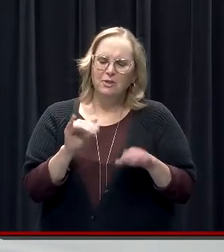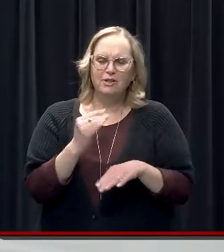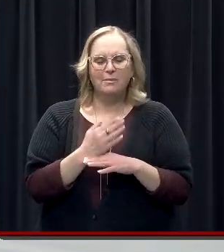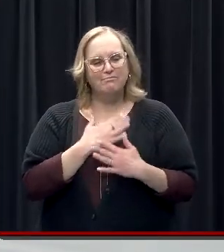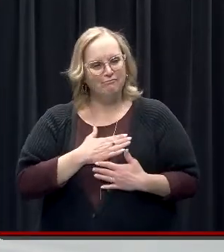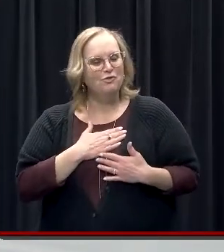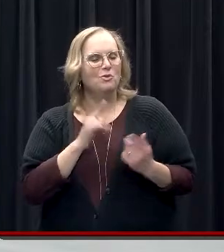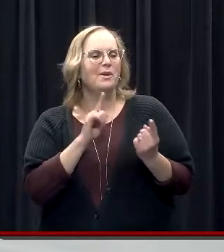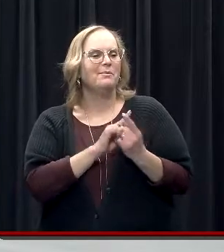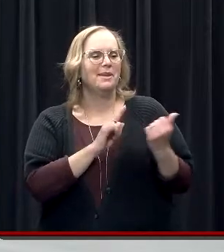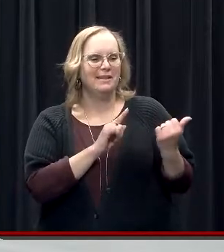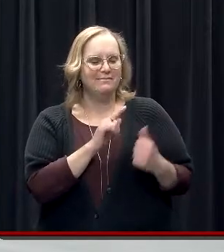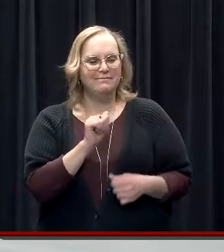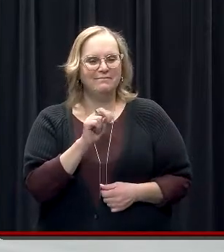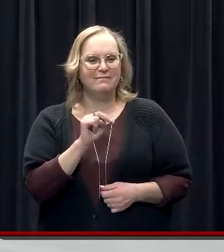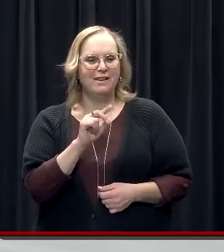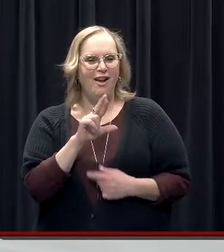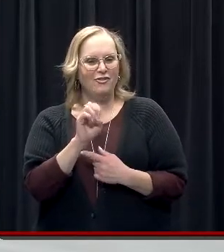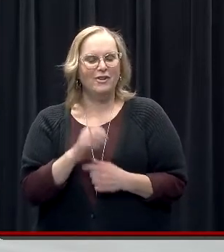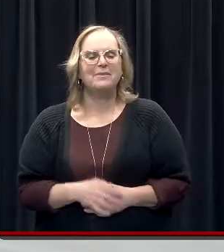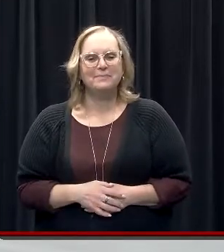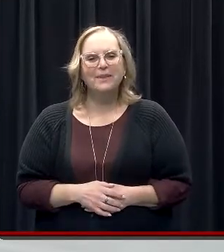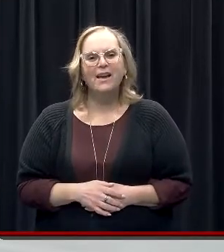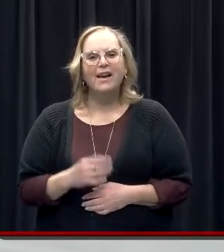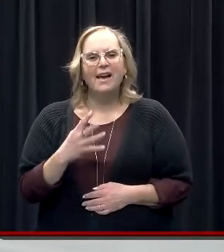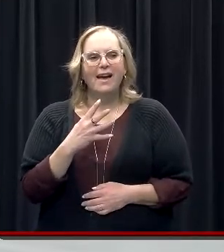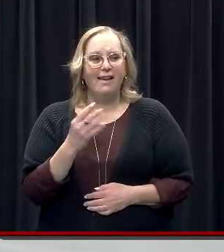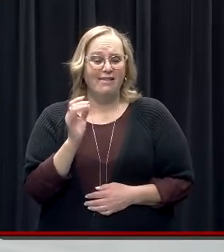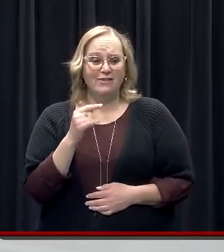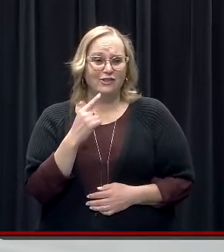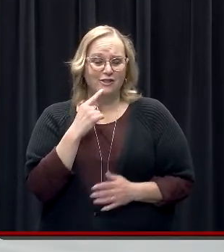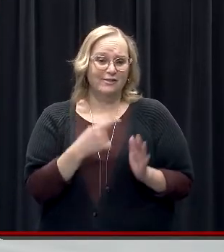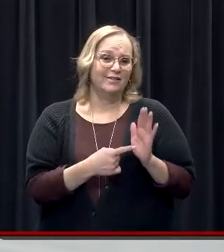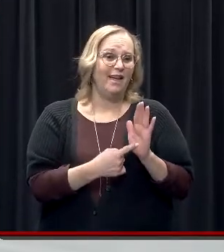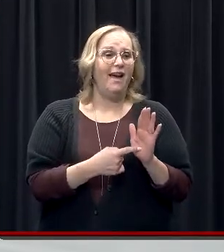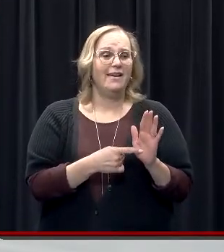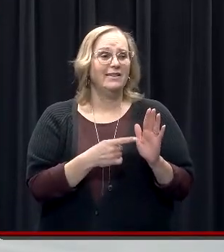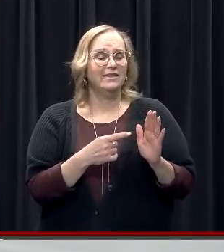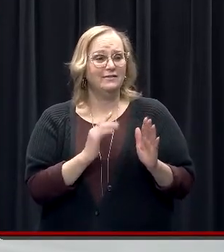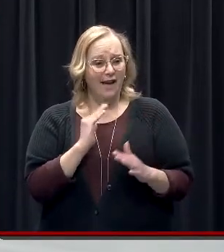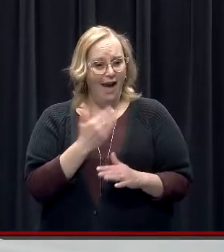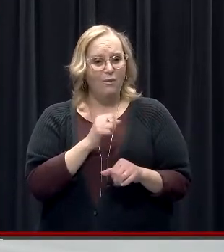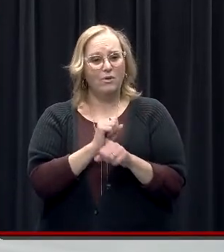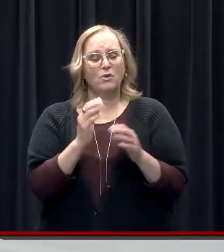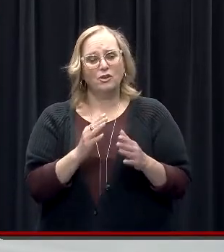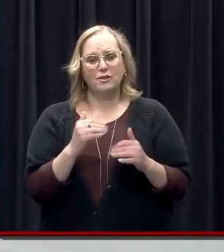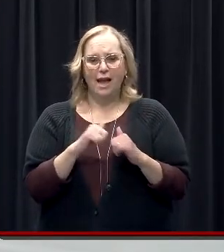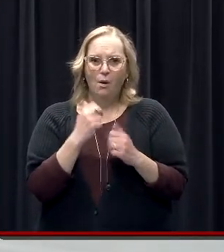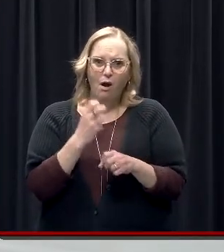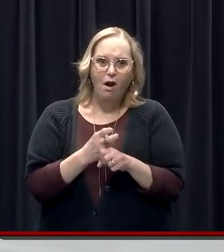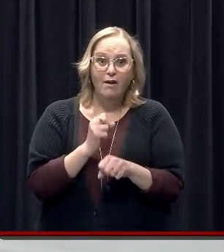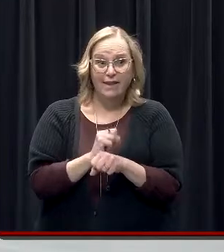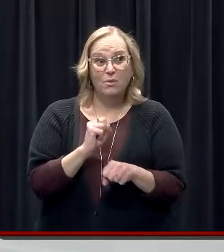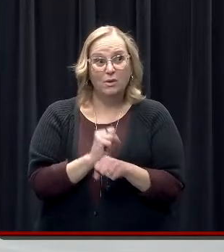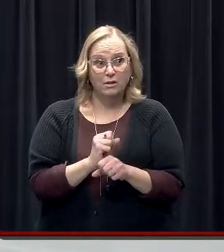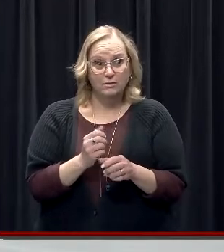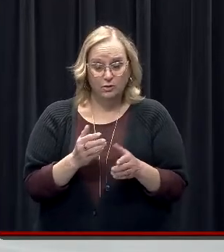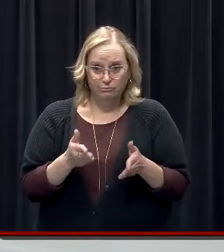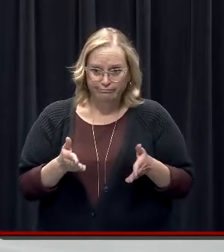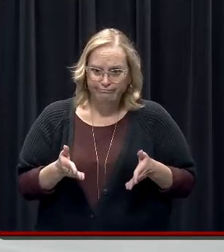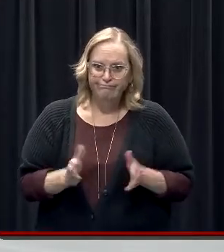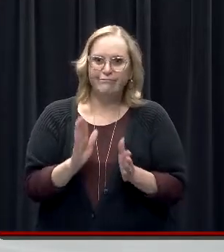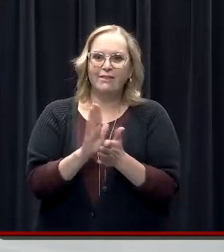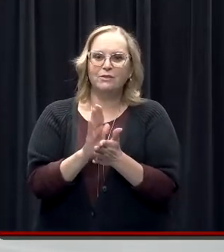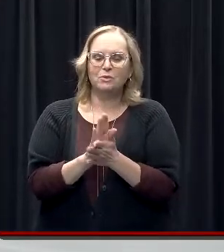him, and just, you know, again, just a sign of the people that we have and how hard they work to have school. So thank